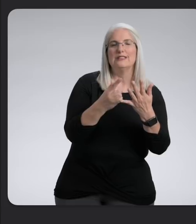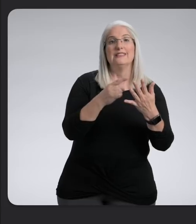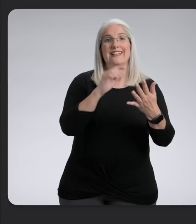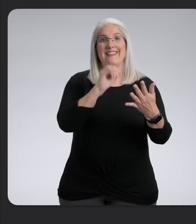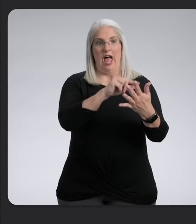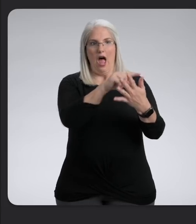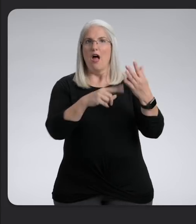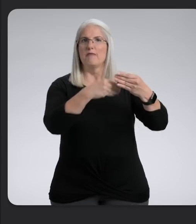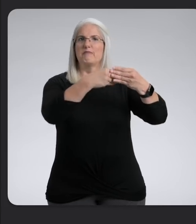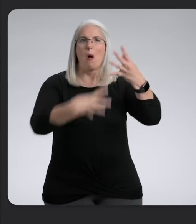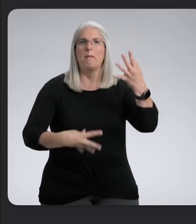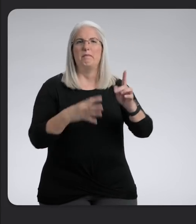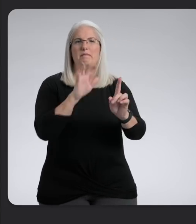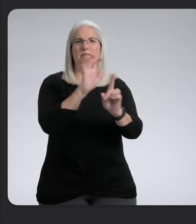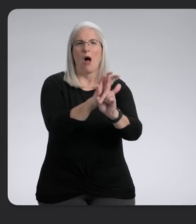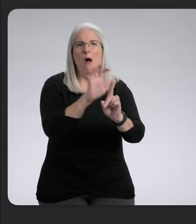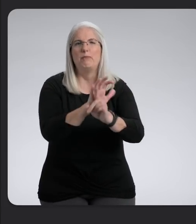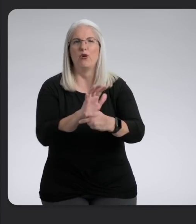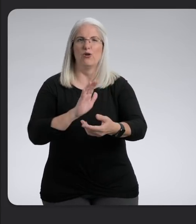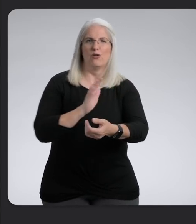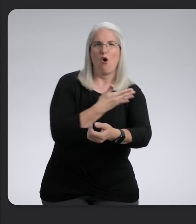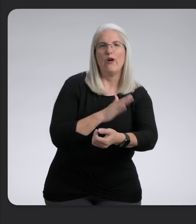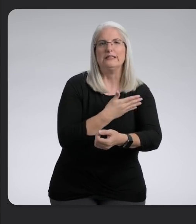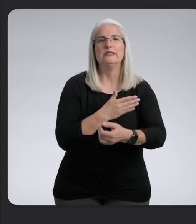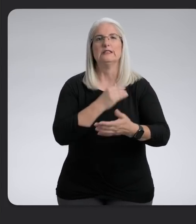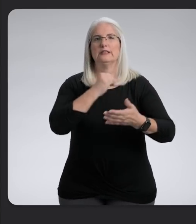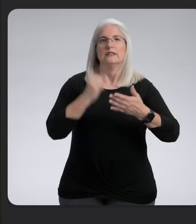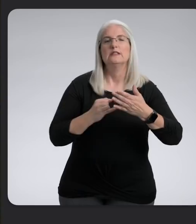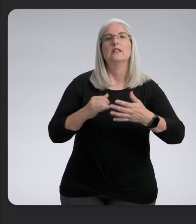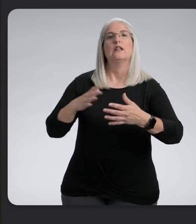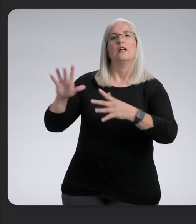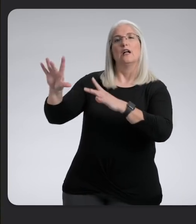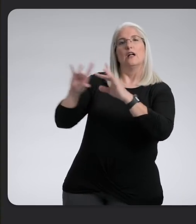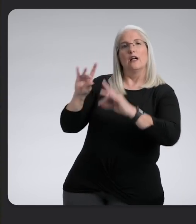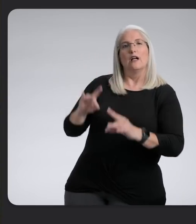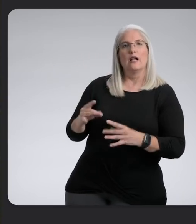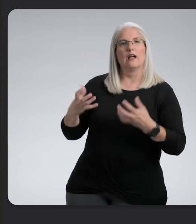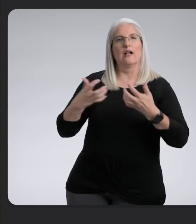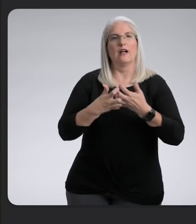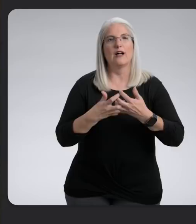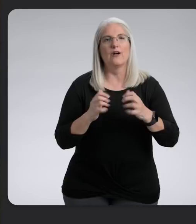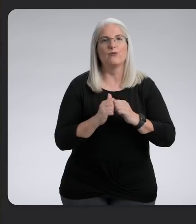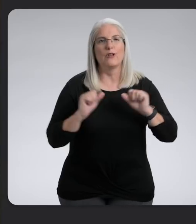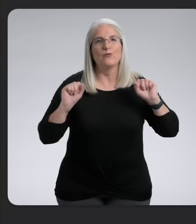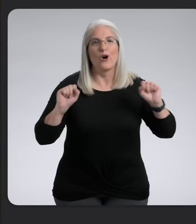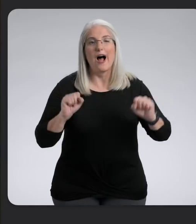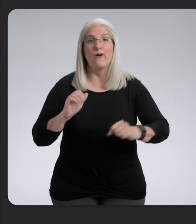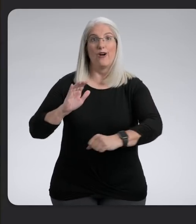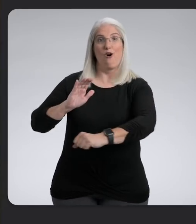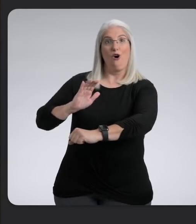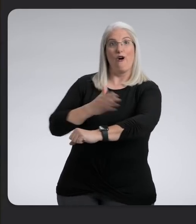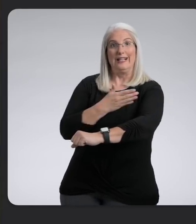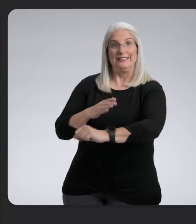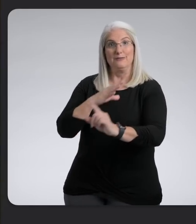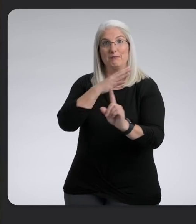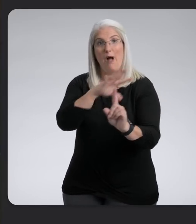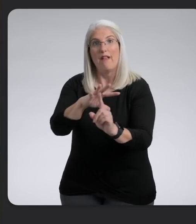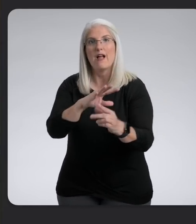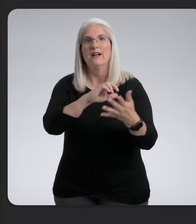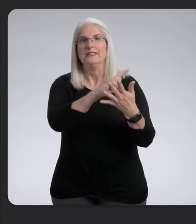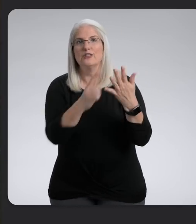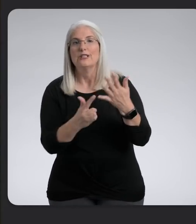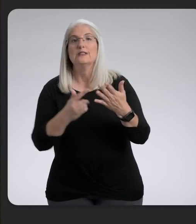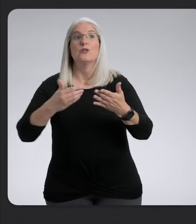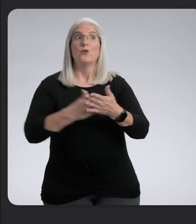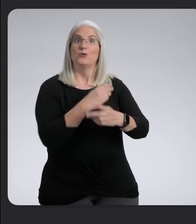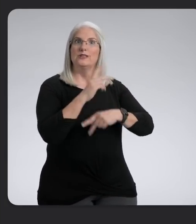Gaga, Jennifer Lopez, Keith Urban, and Alicia Keys. The Artist Spotlight series and the new workouts with Jeanette will be available later